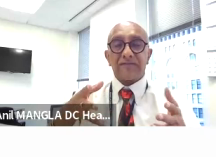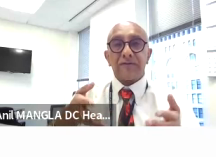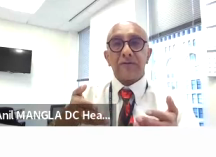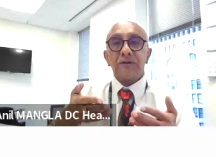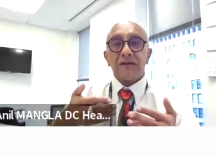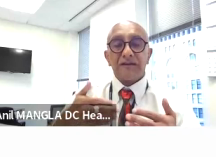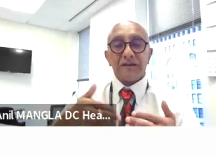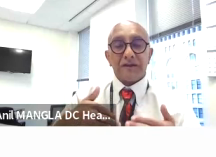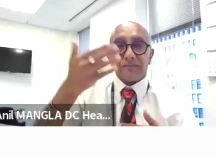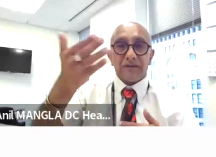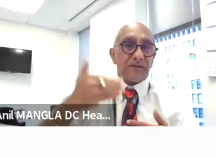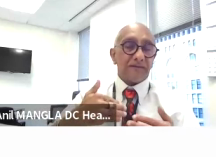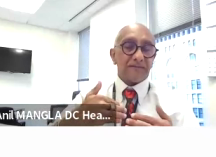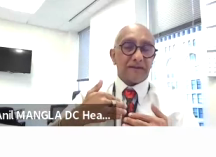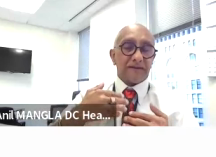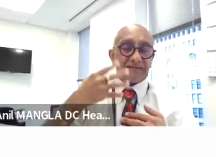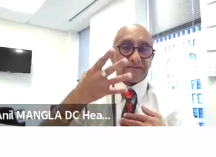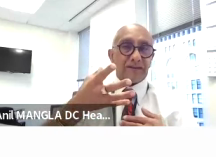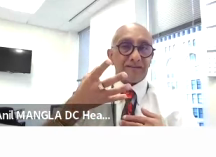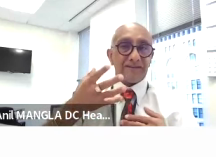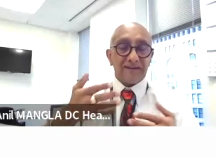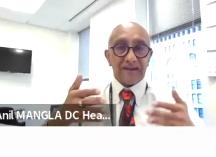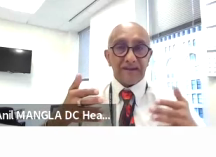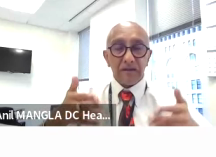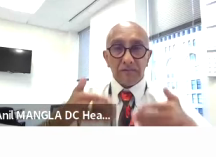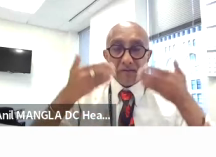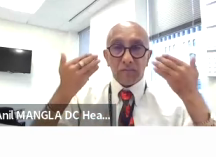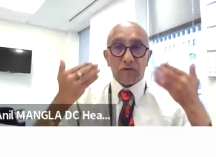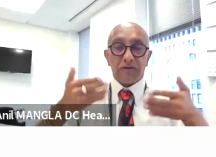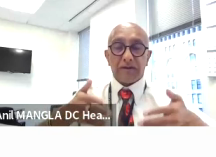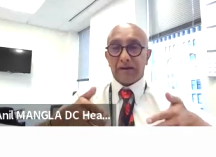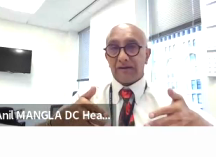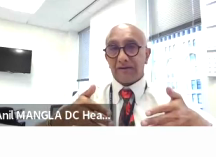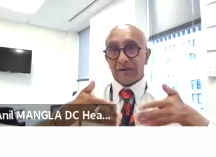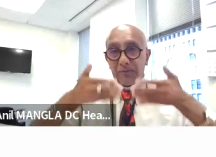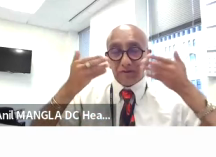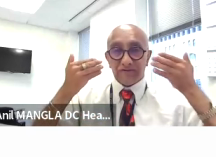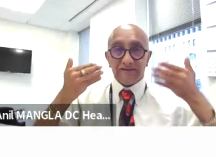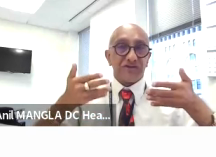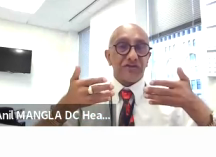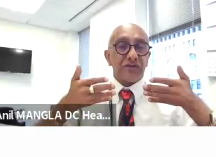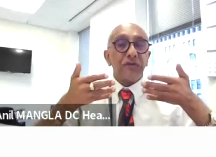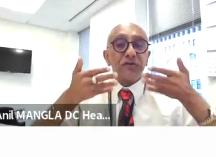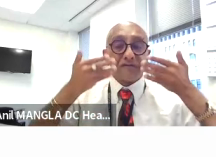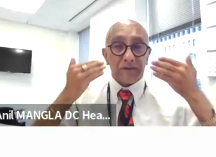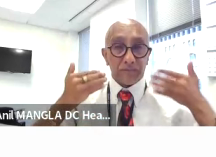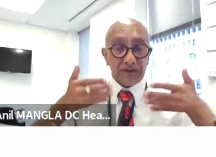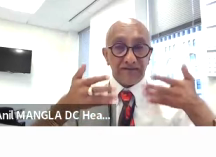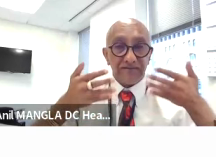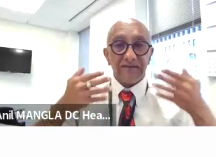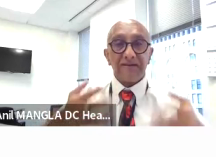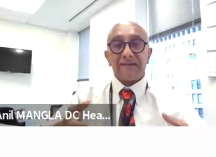looking at flu, it may be suspended in the air, but more, when you're touching your